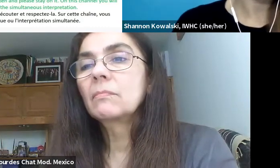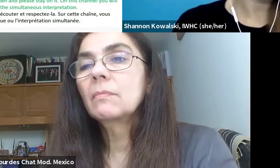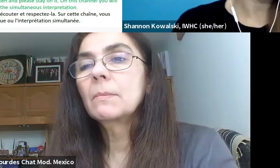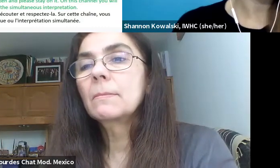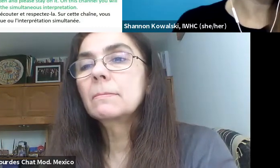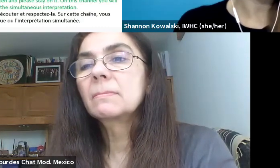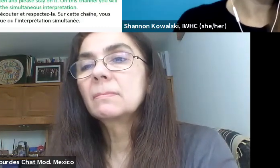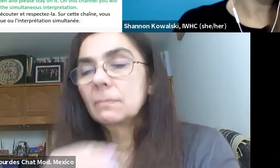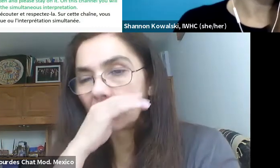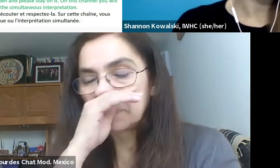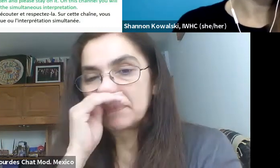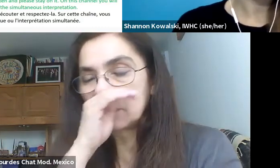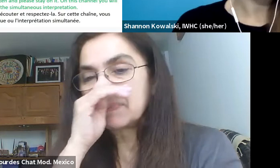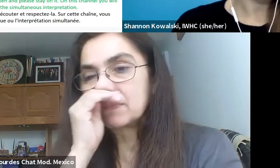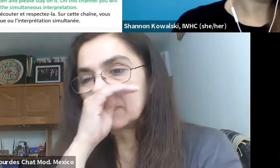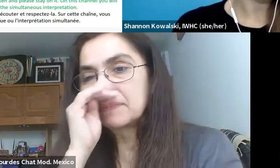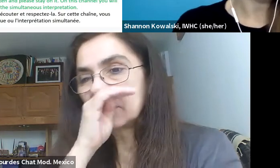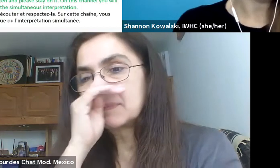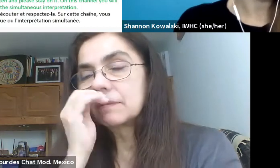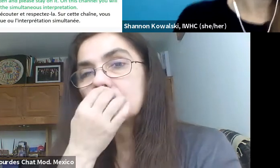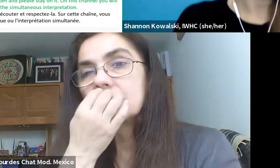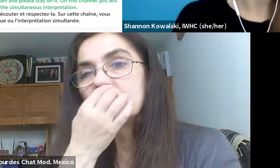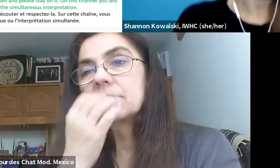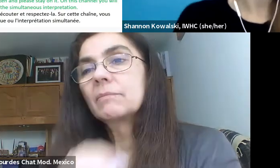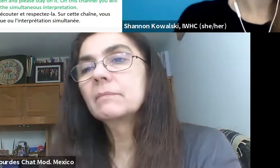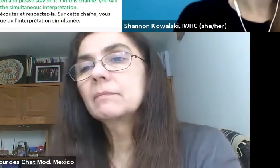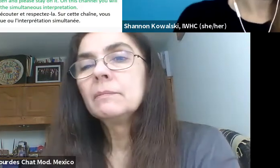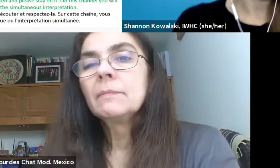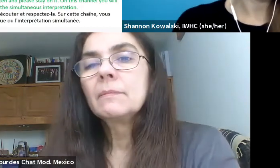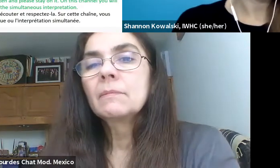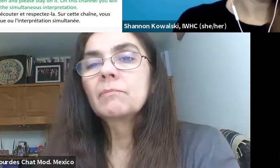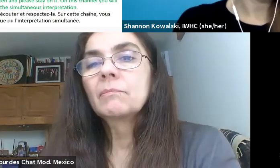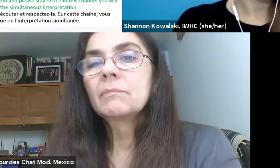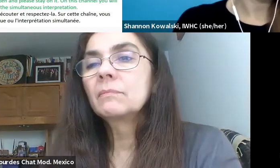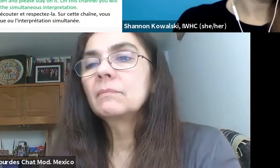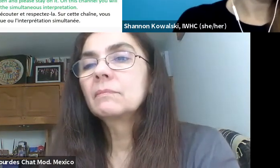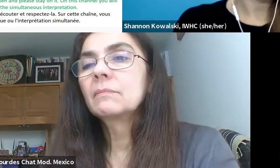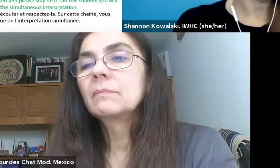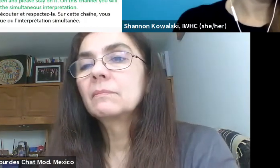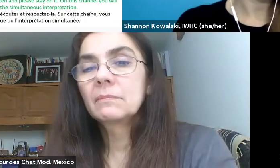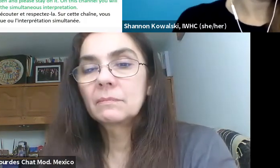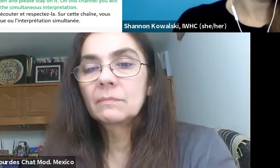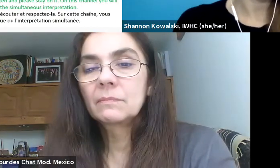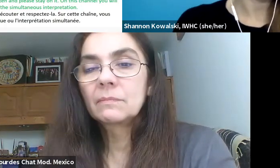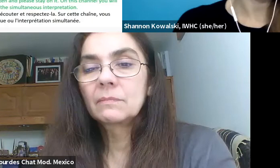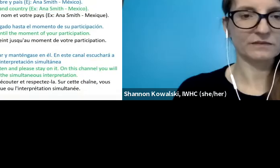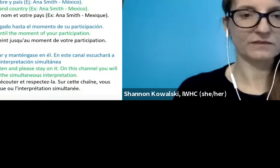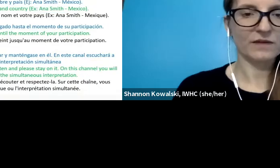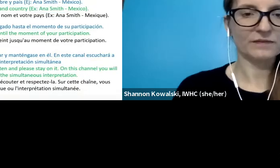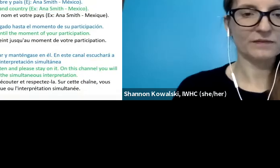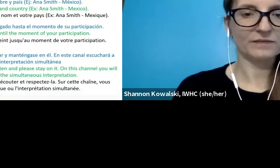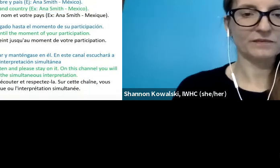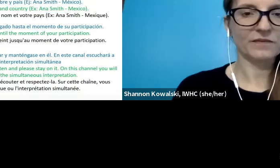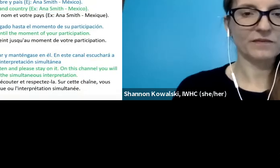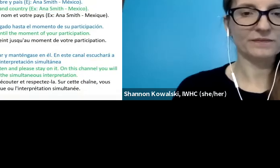to send any questions. I don't know who we're speaking. The audience can send us